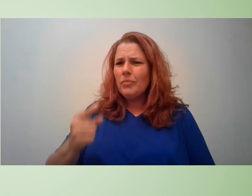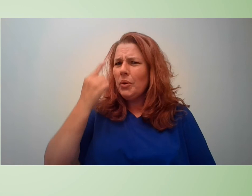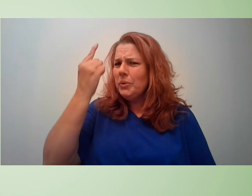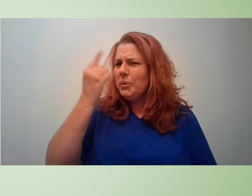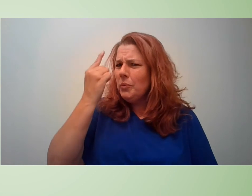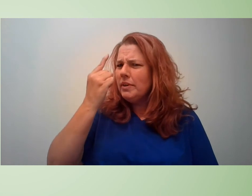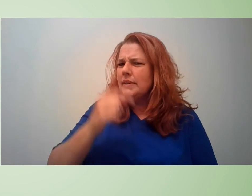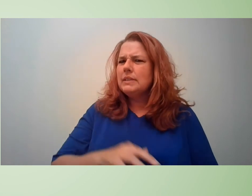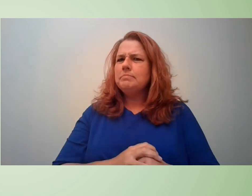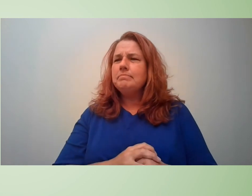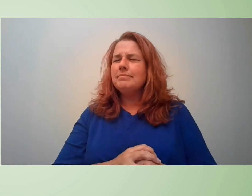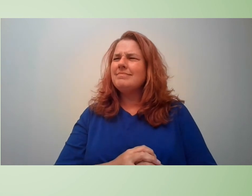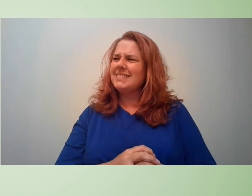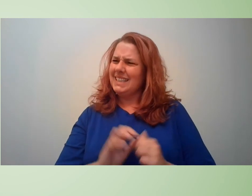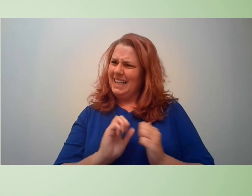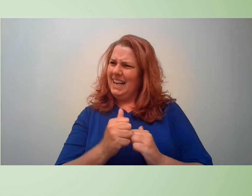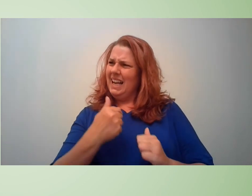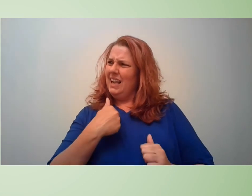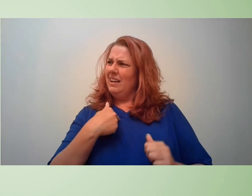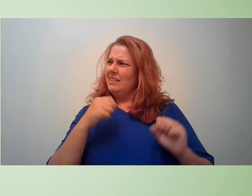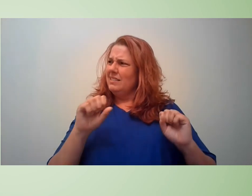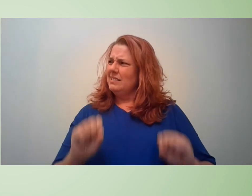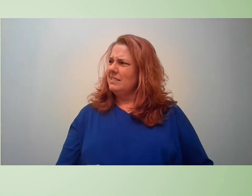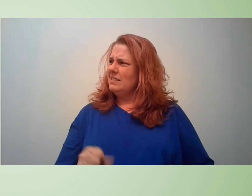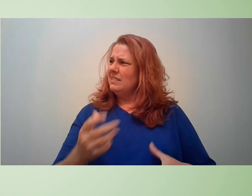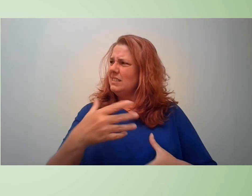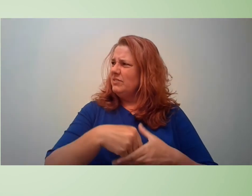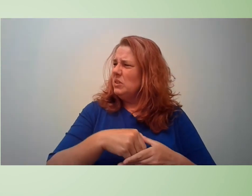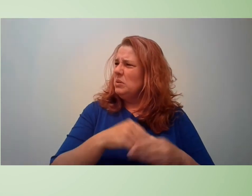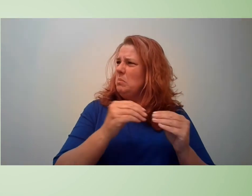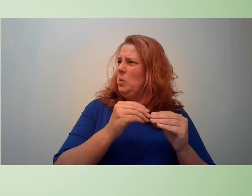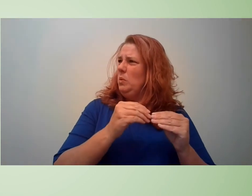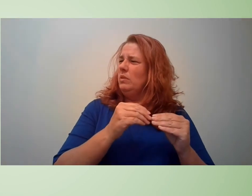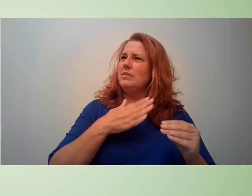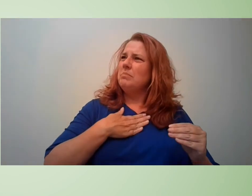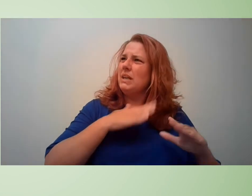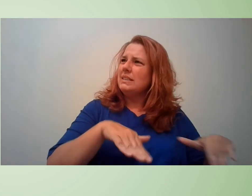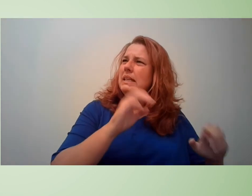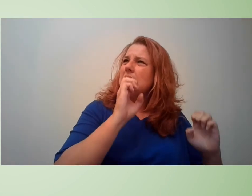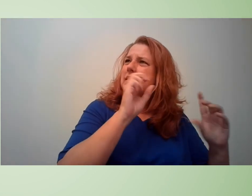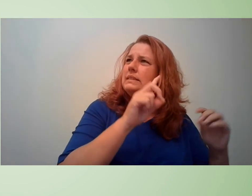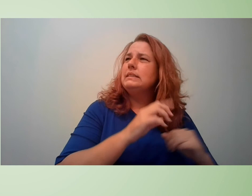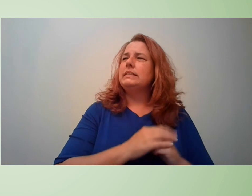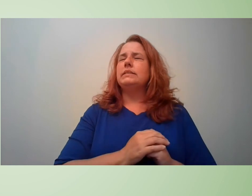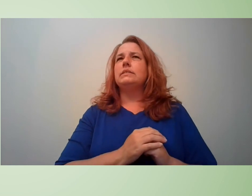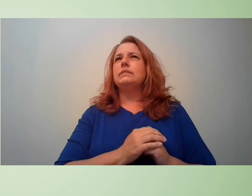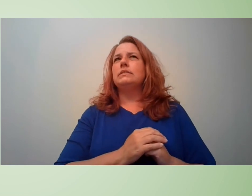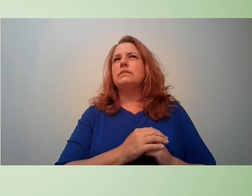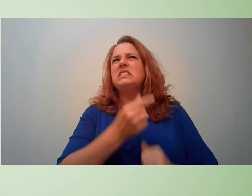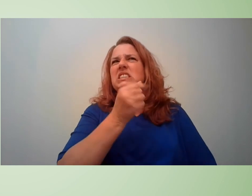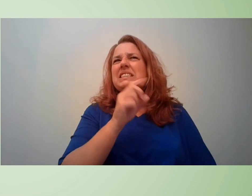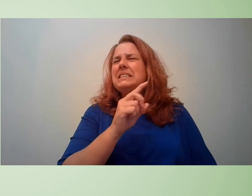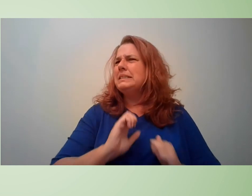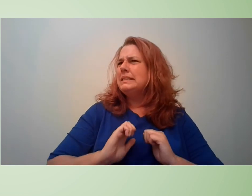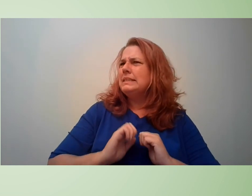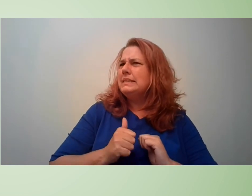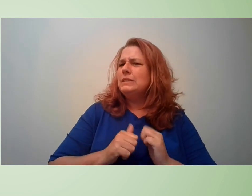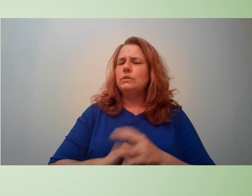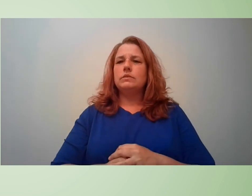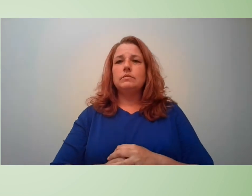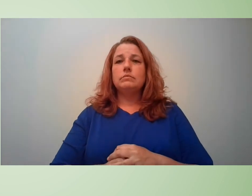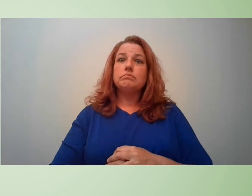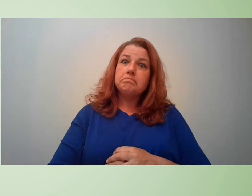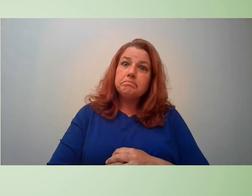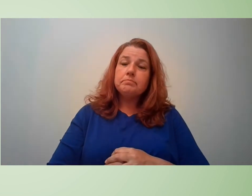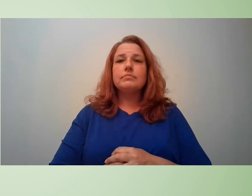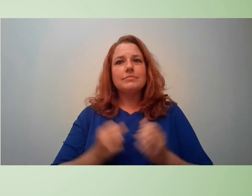Wondering how you can be more involved with your child's education in GSD? There are many ways. Attending IEP meetings, taking ASL